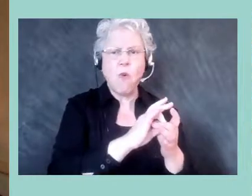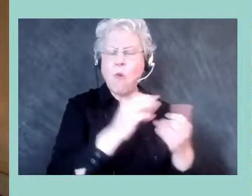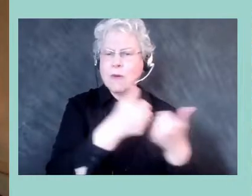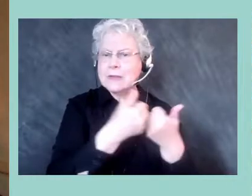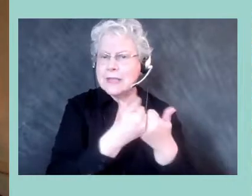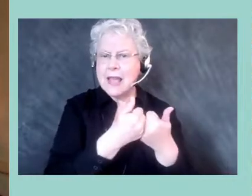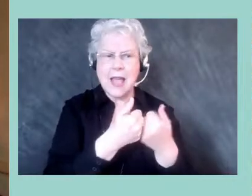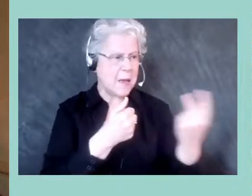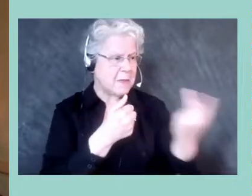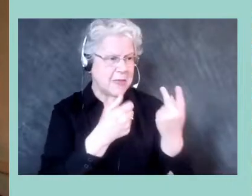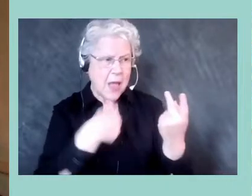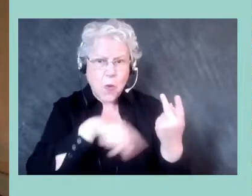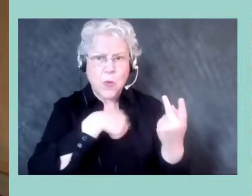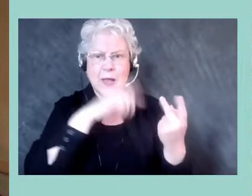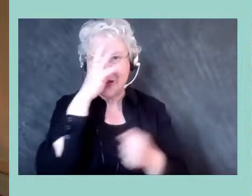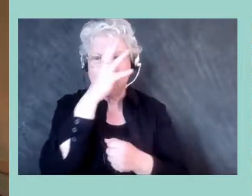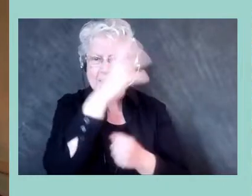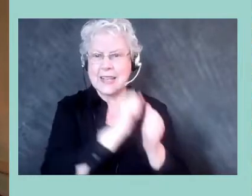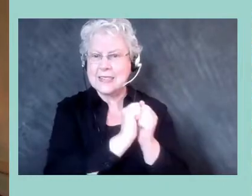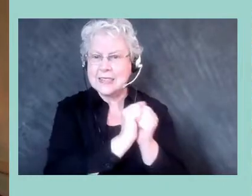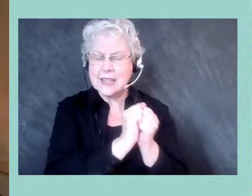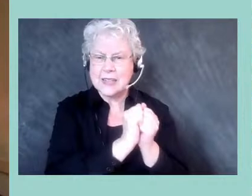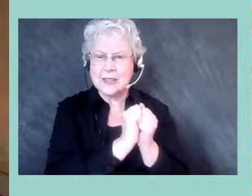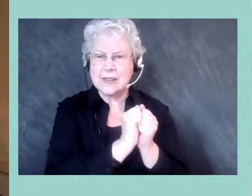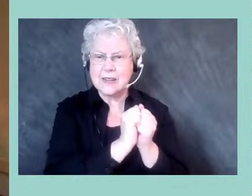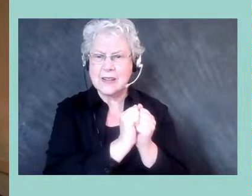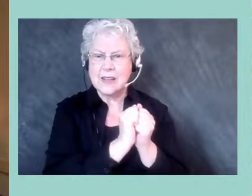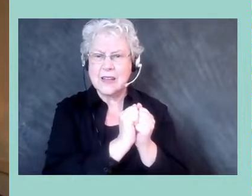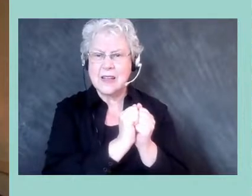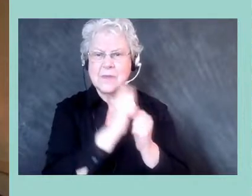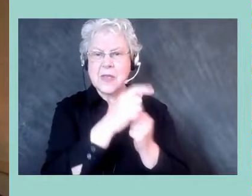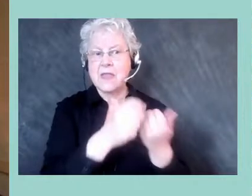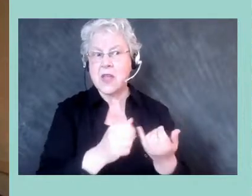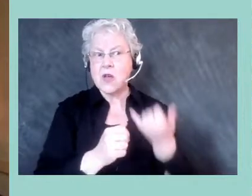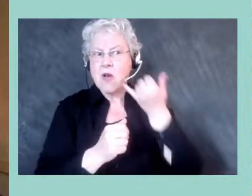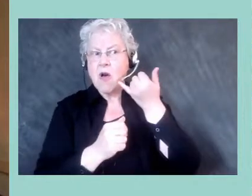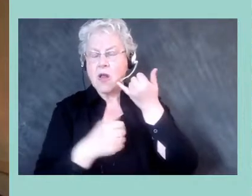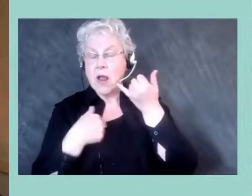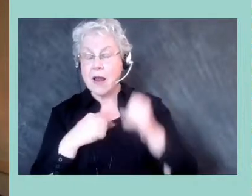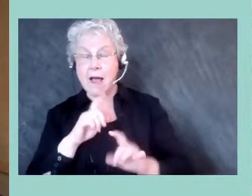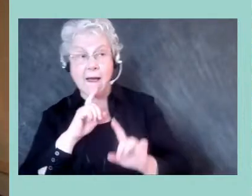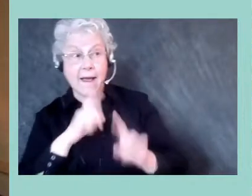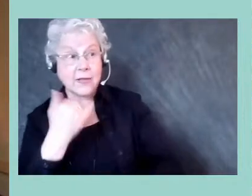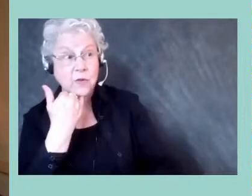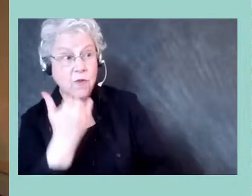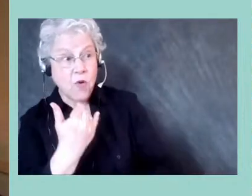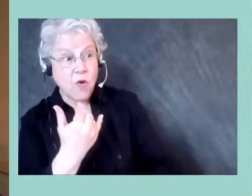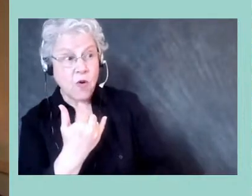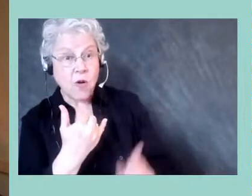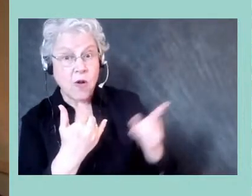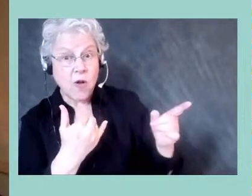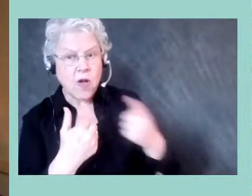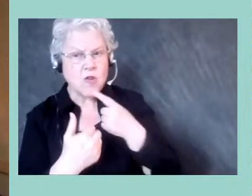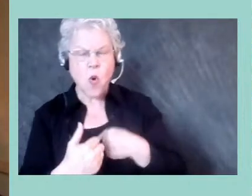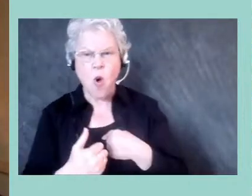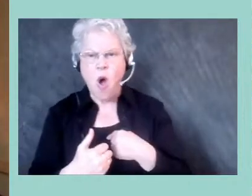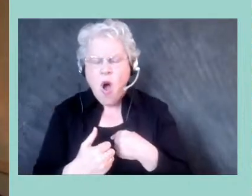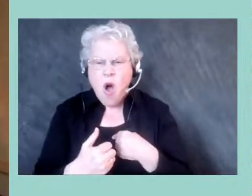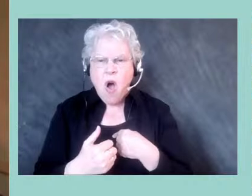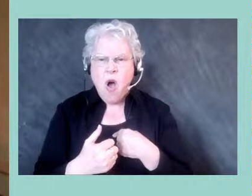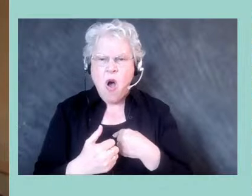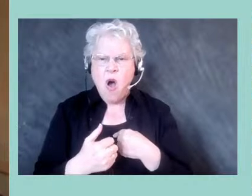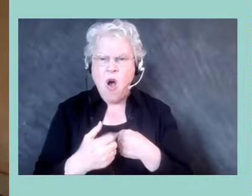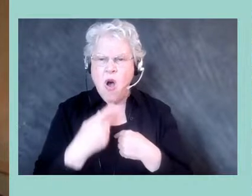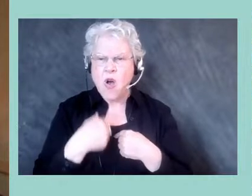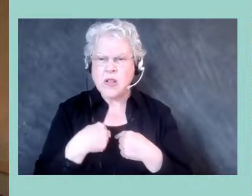playground, not letting me join in the games we had made up together. They called my house, and when I answered the phone,